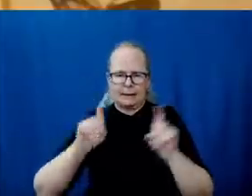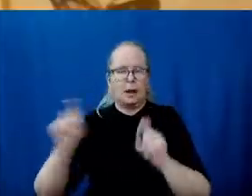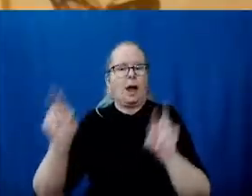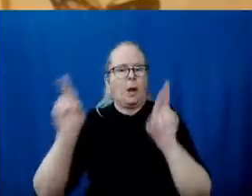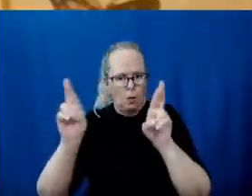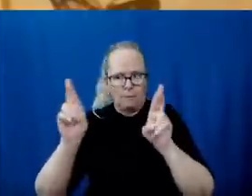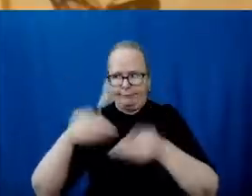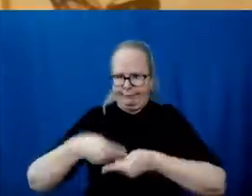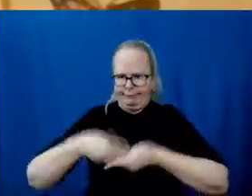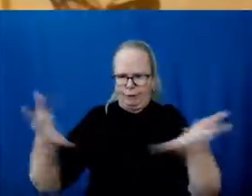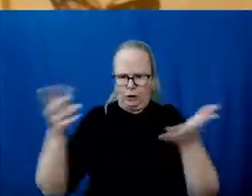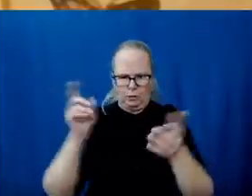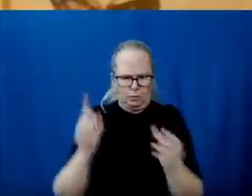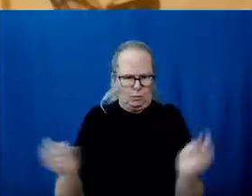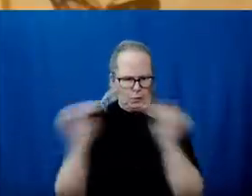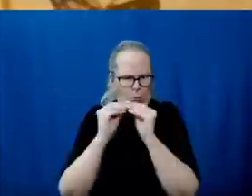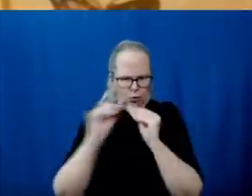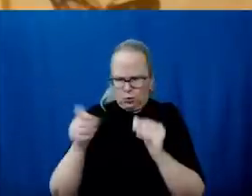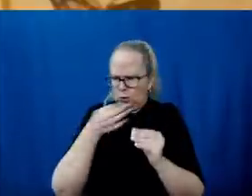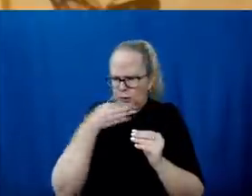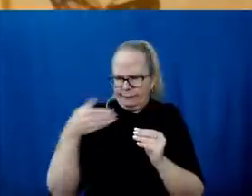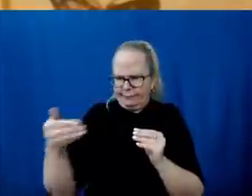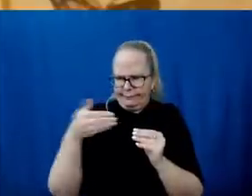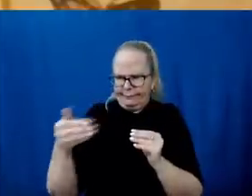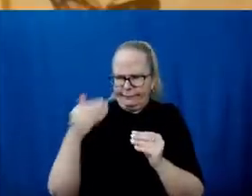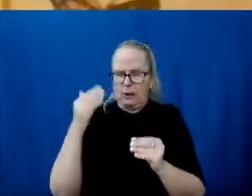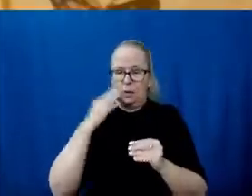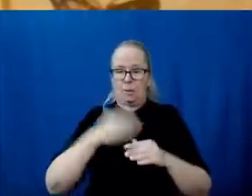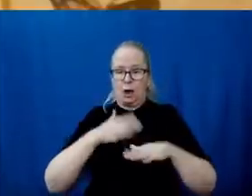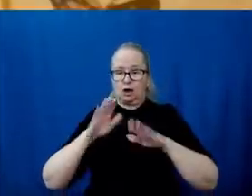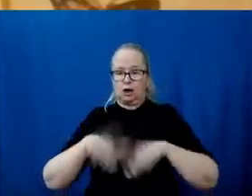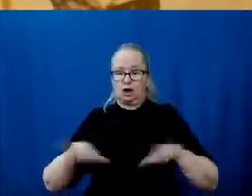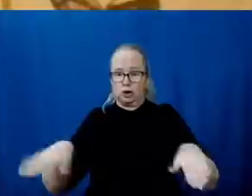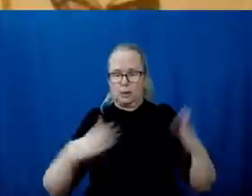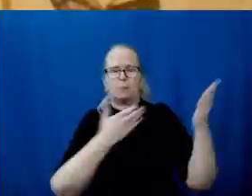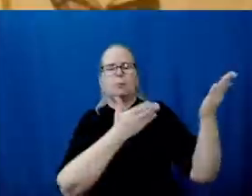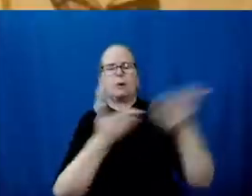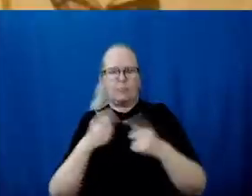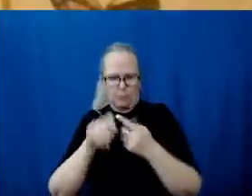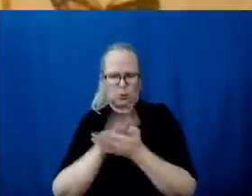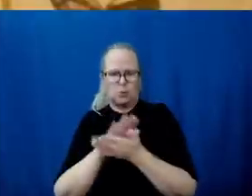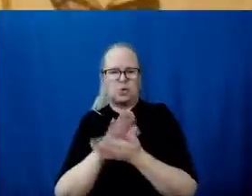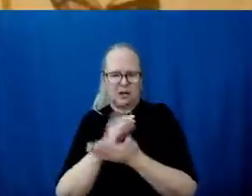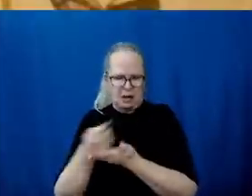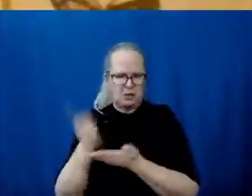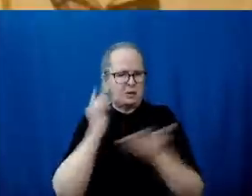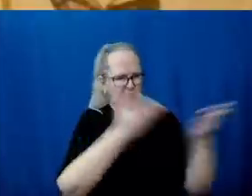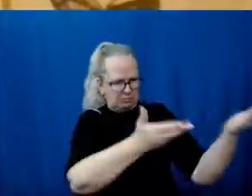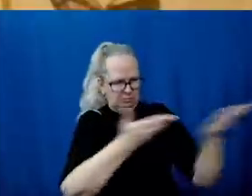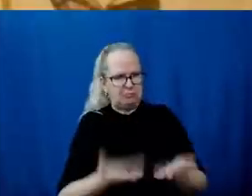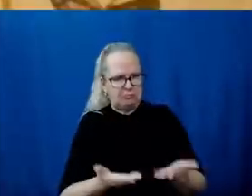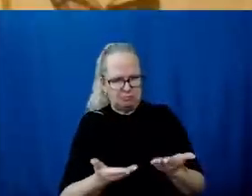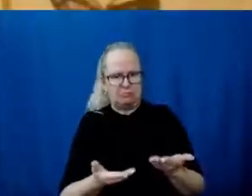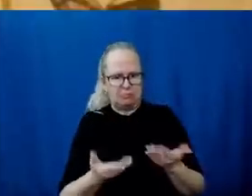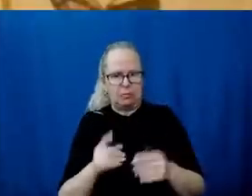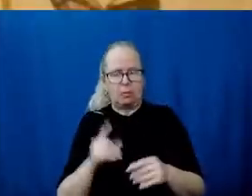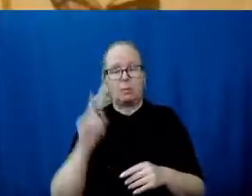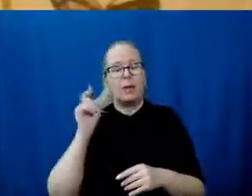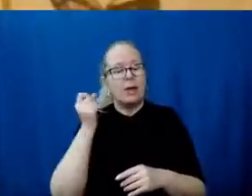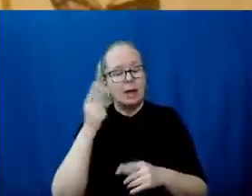hopefully we'll be getting more rapid tests available to Albertans. So I know my kids brought some home from school last week.